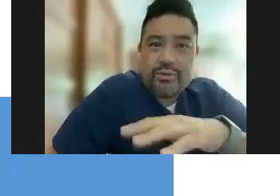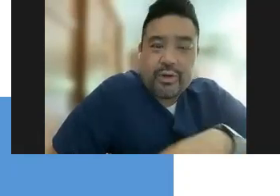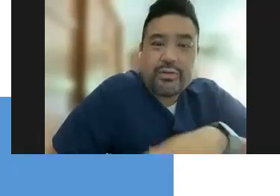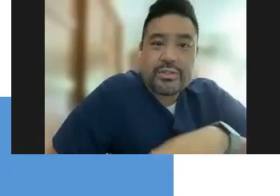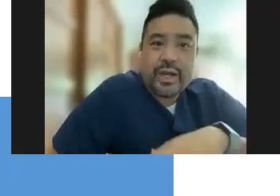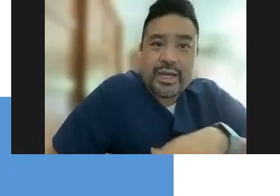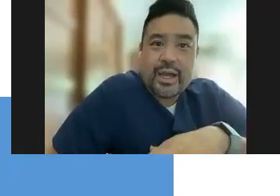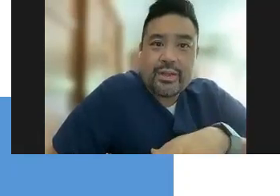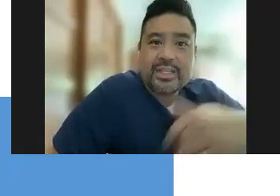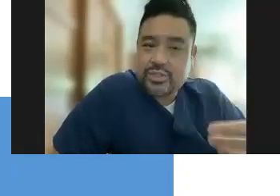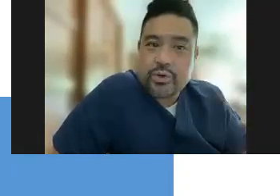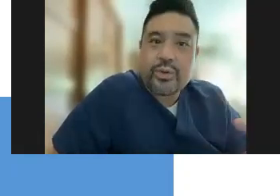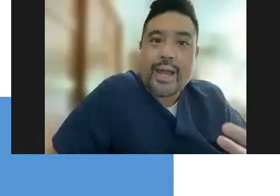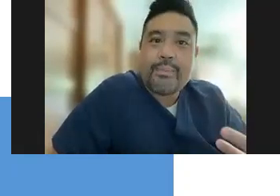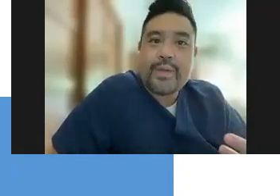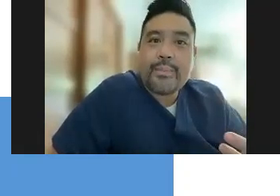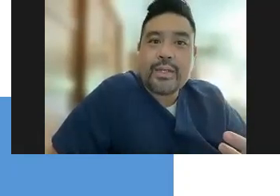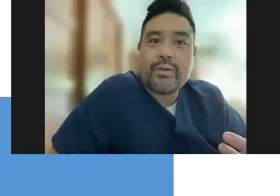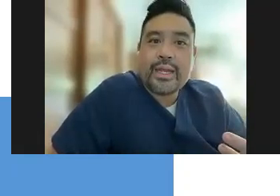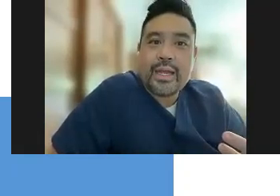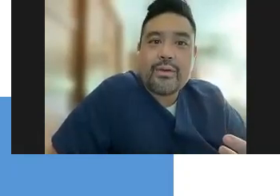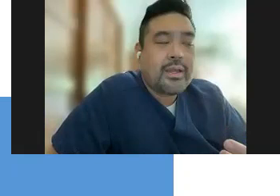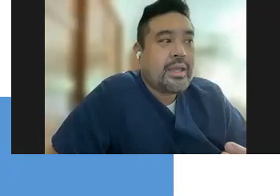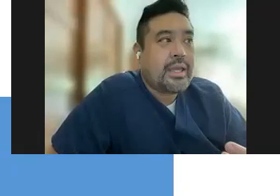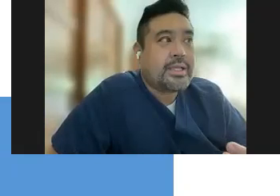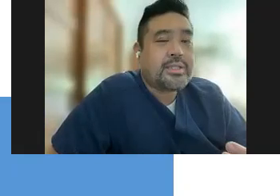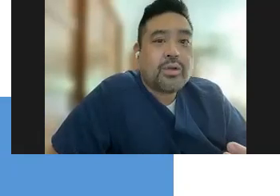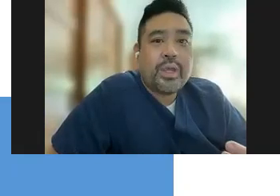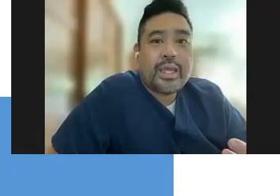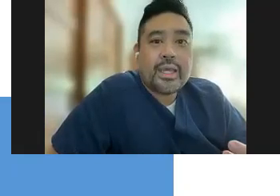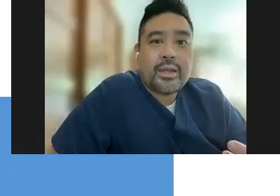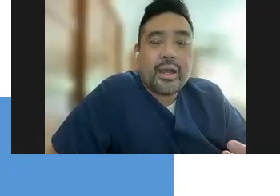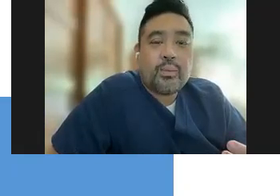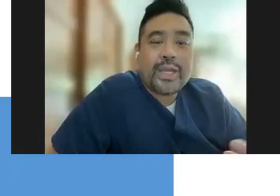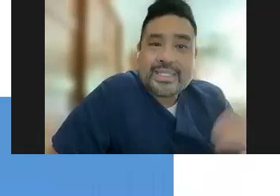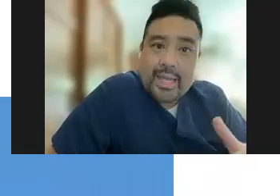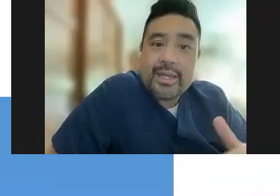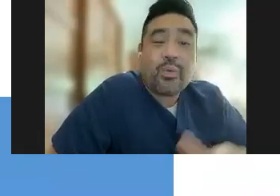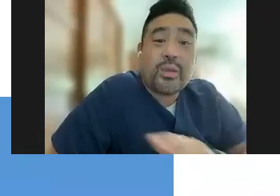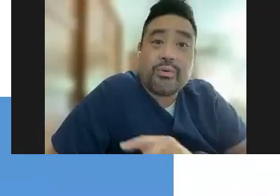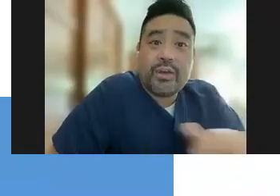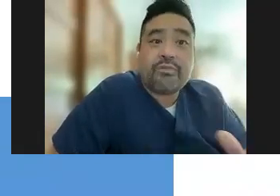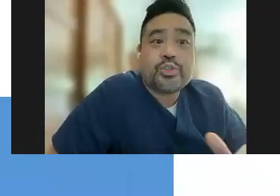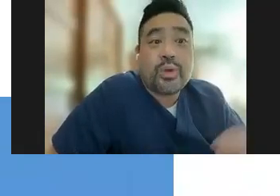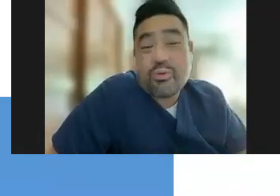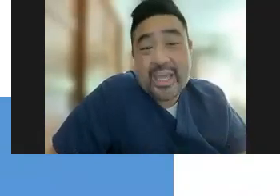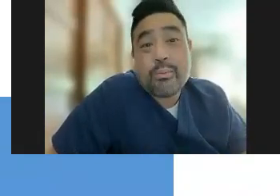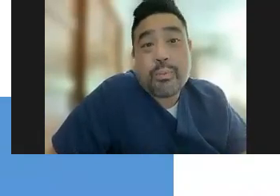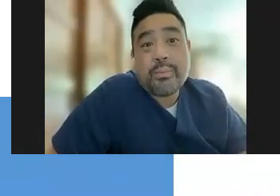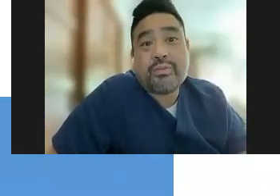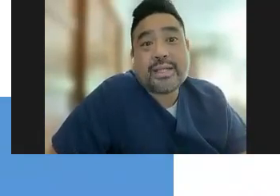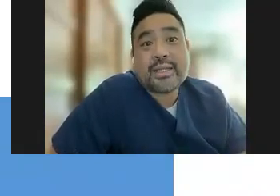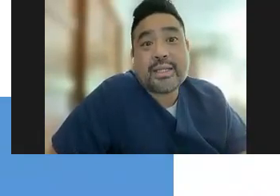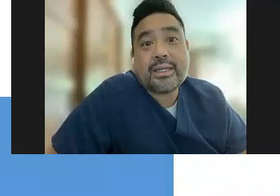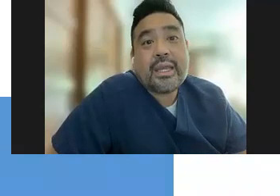answer is right in front of us right now. This surge we're happening right now is, we can tame it, and we can prevent a future one if we get